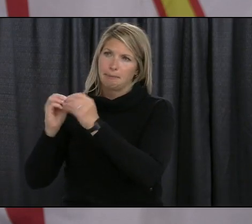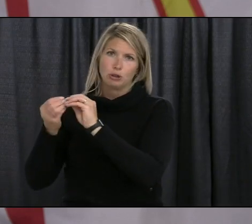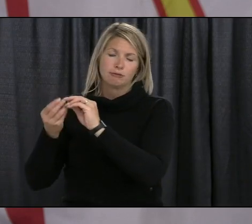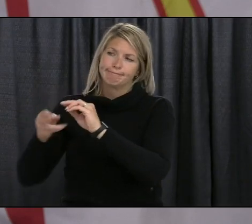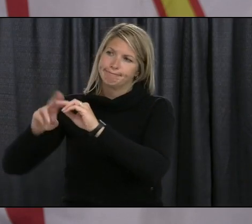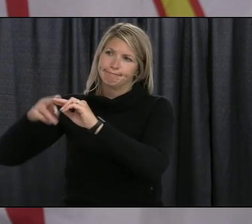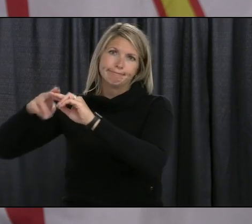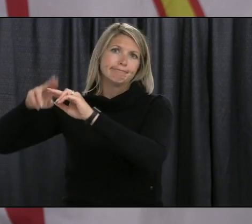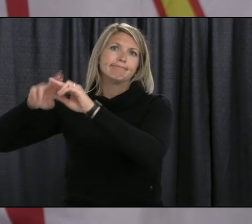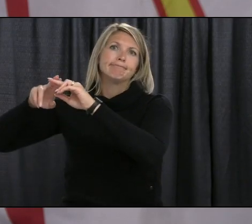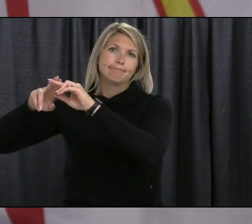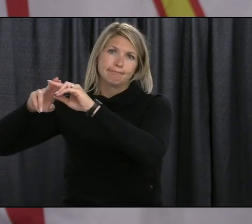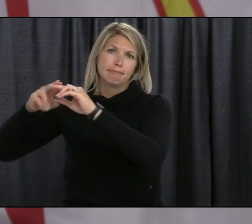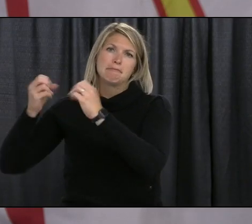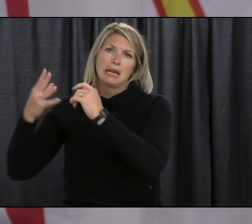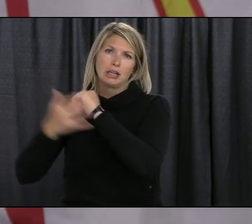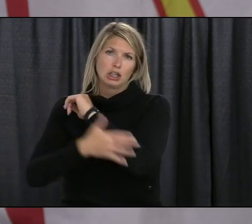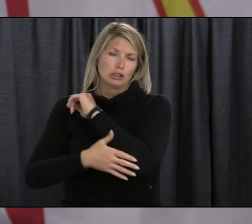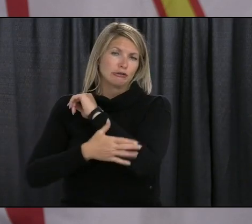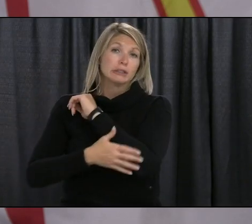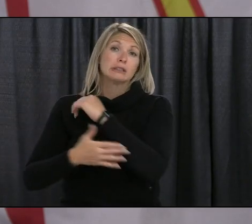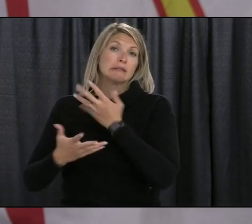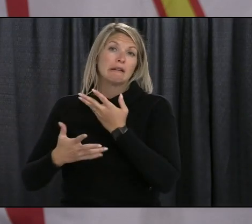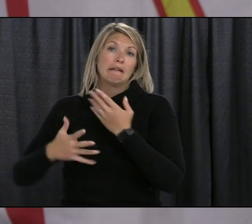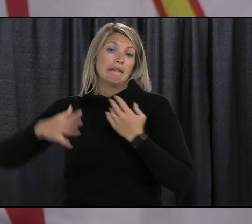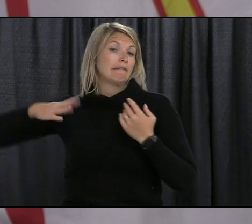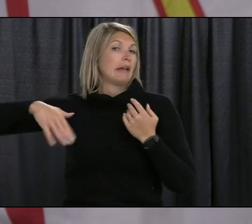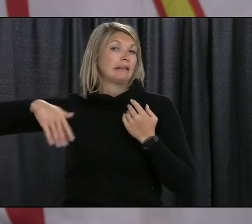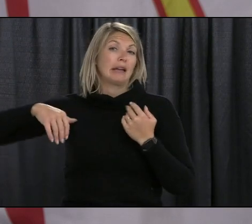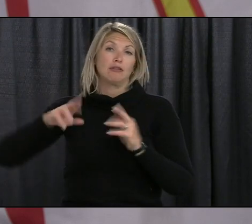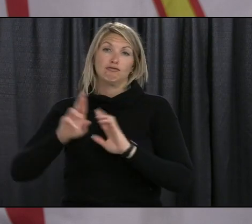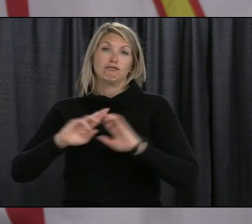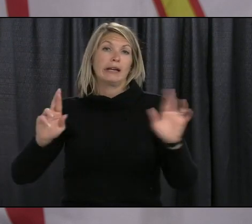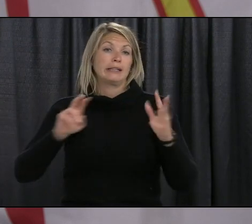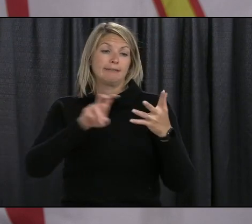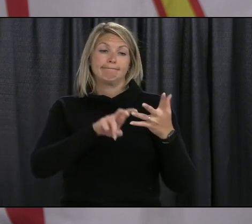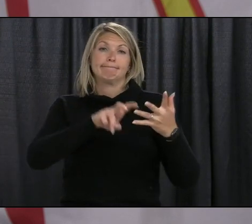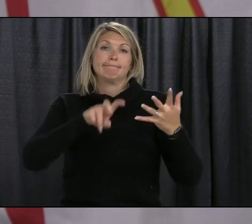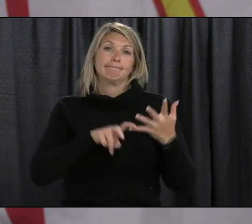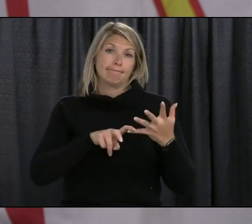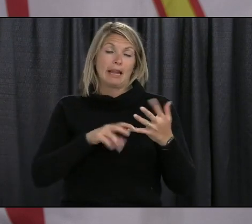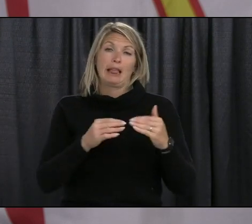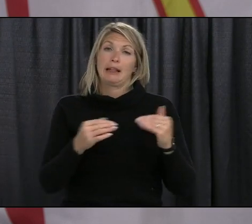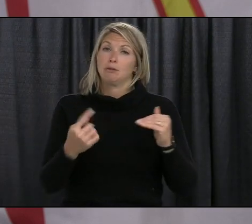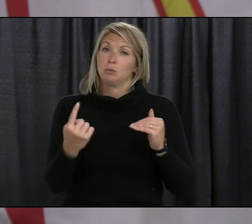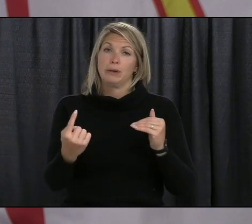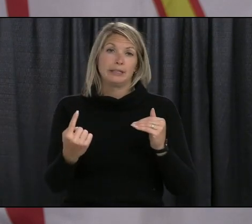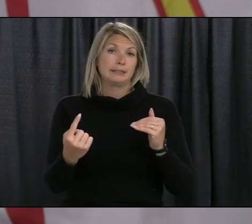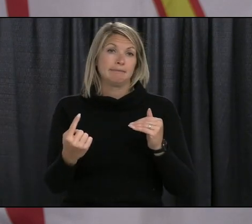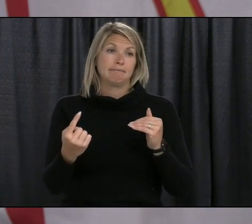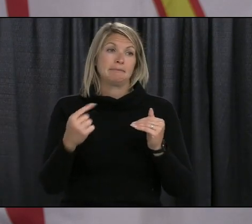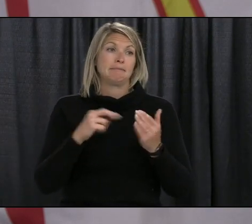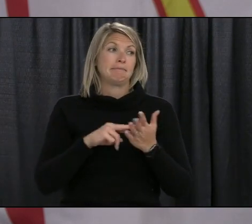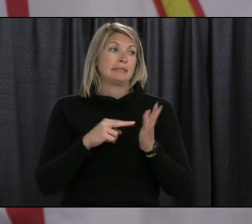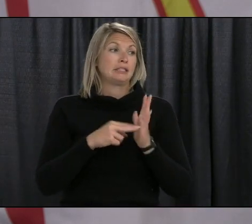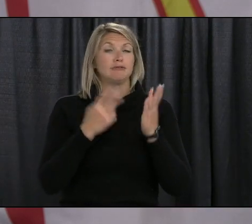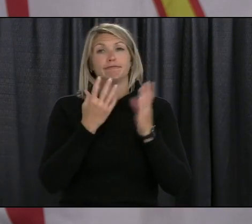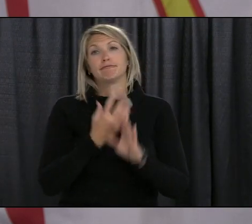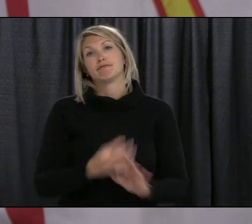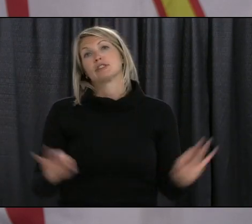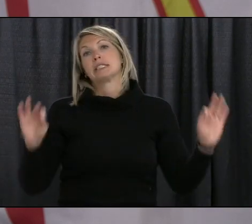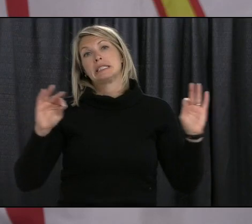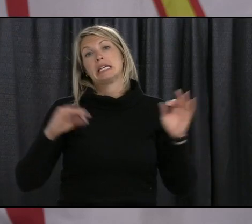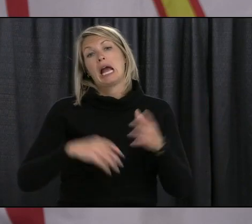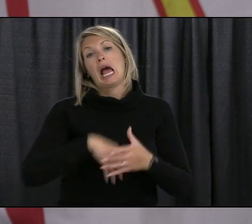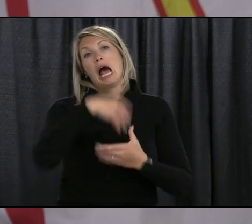epidemiology, and I don't think we're anywhere close to looking at moving into a level 1 where we would, consider larger